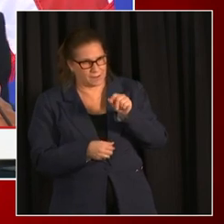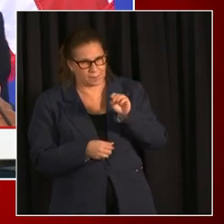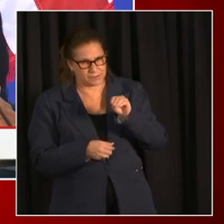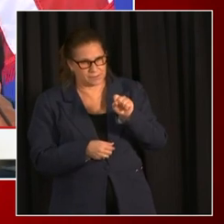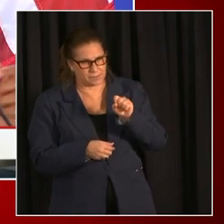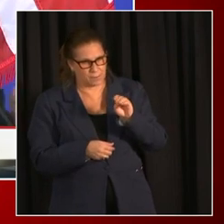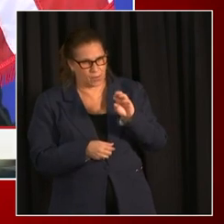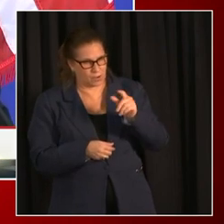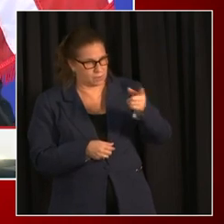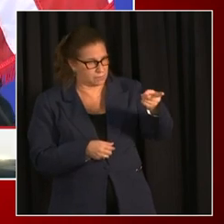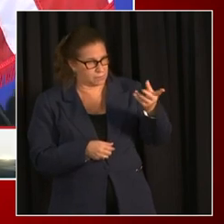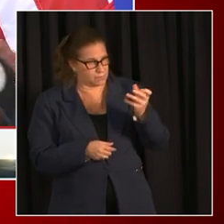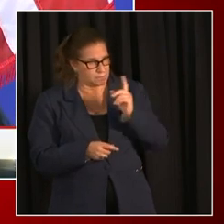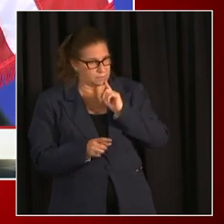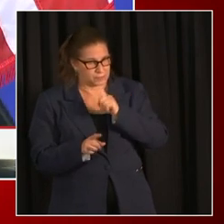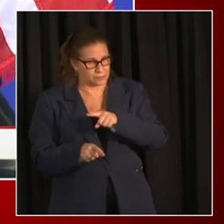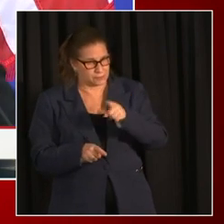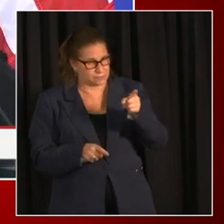Kevin, do you want to give an update on that?